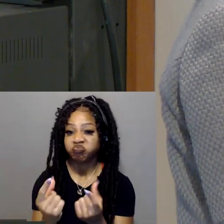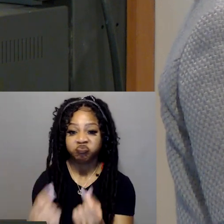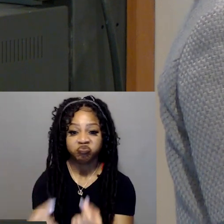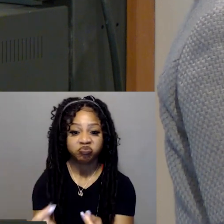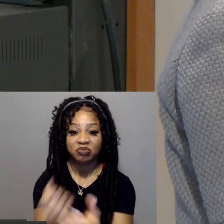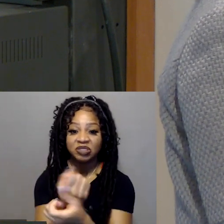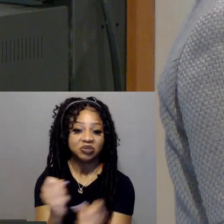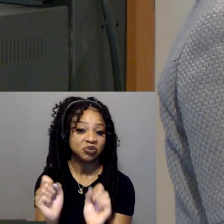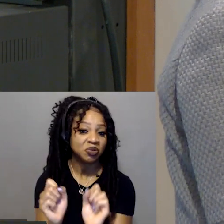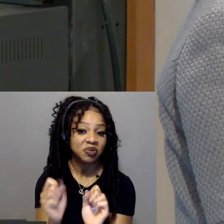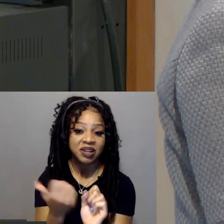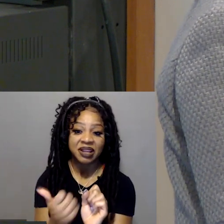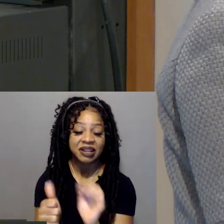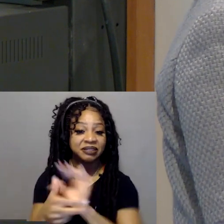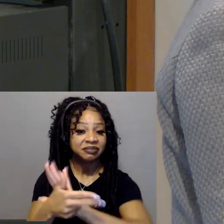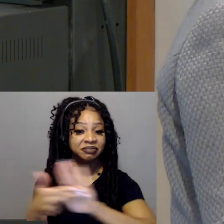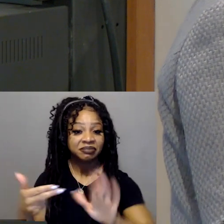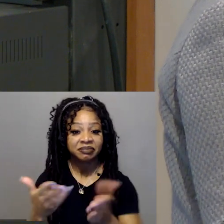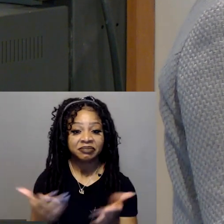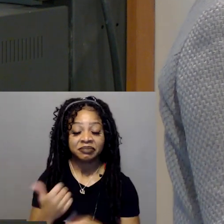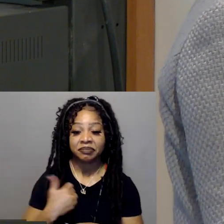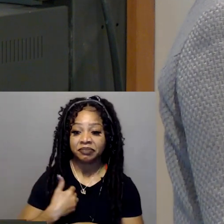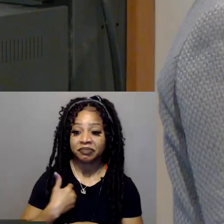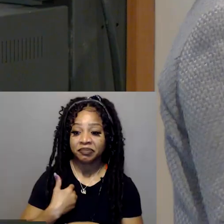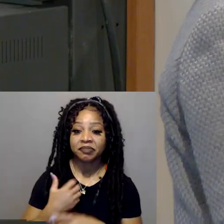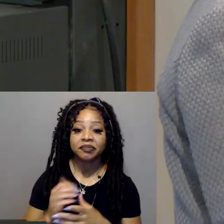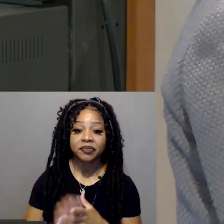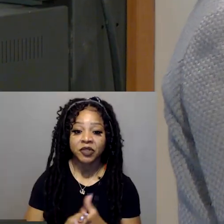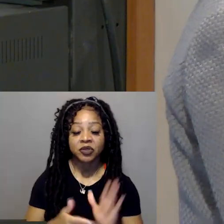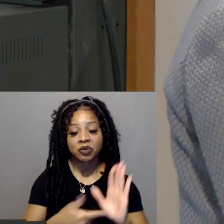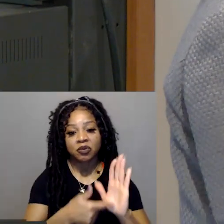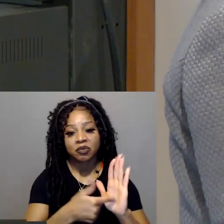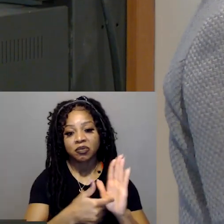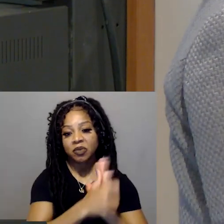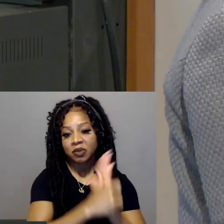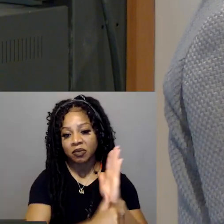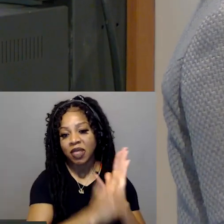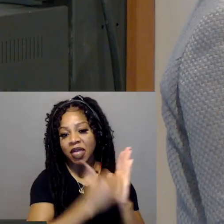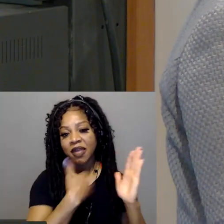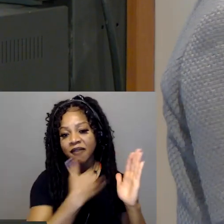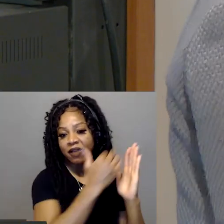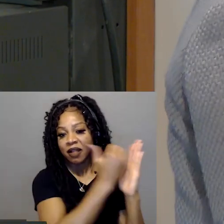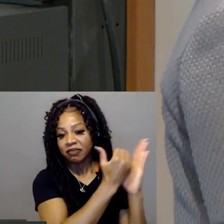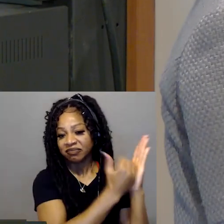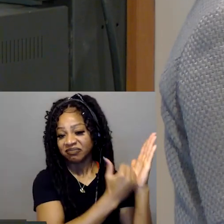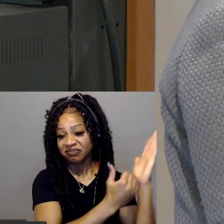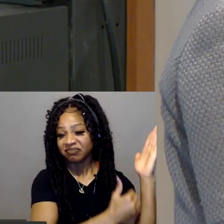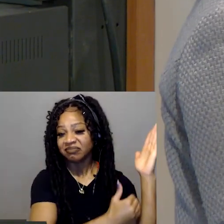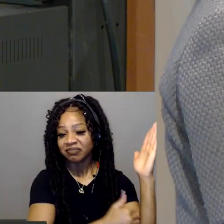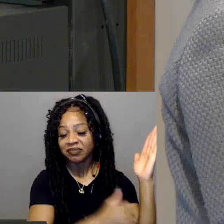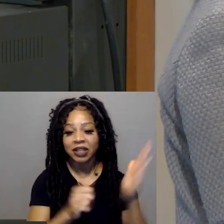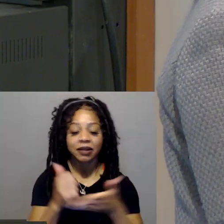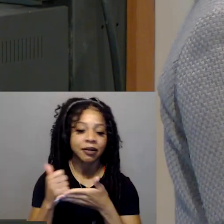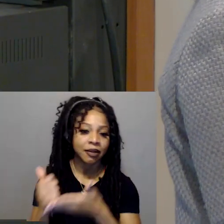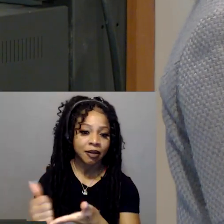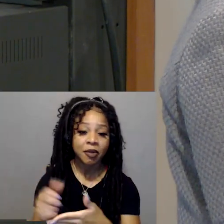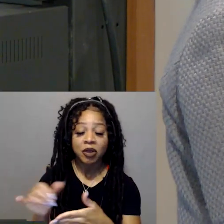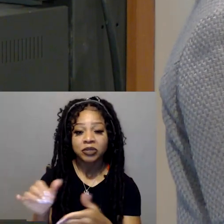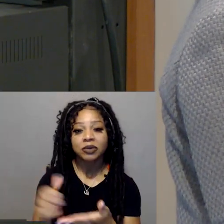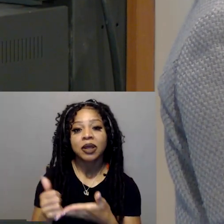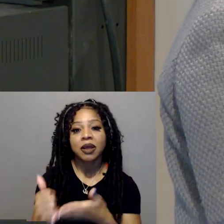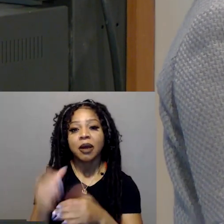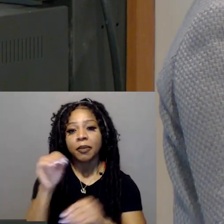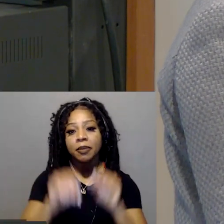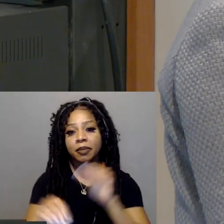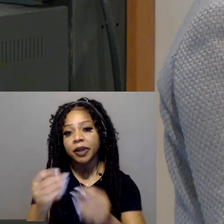secure status in Canada. So there's some lists in there of things, but also like helping them budget, helping